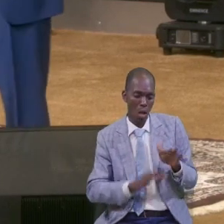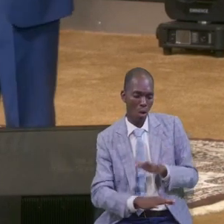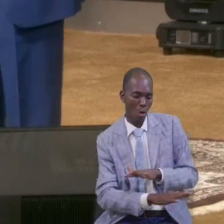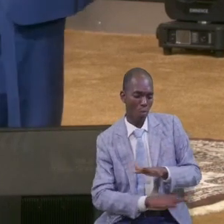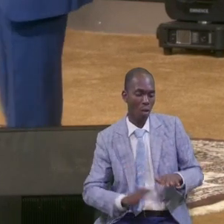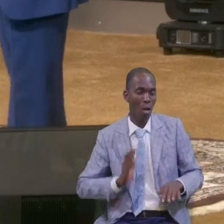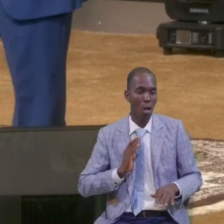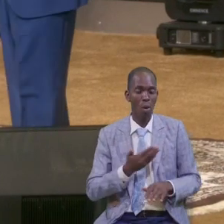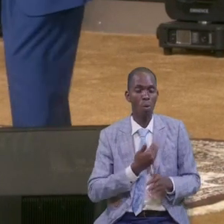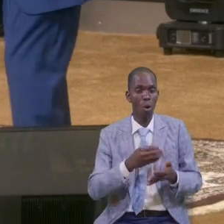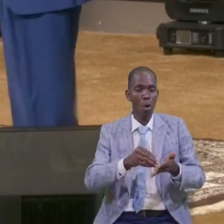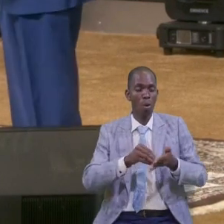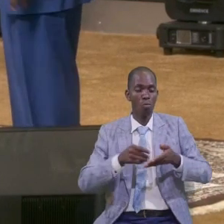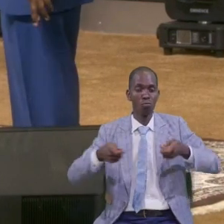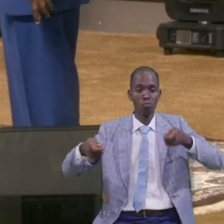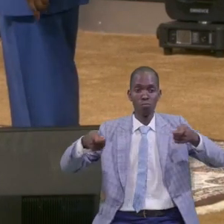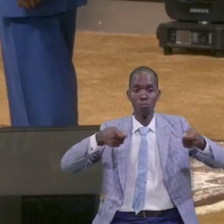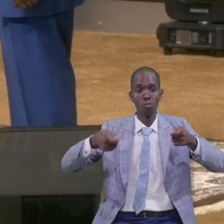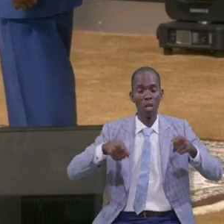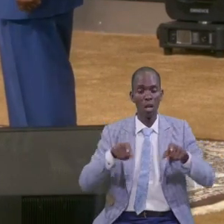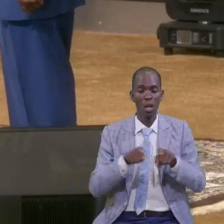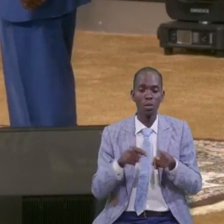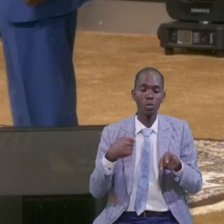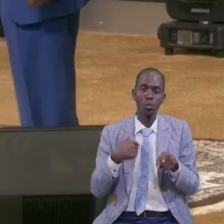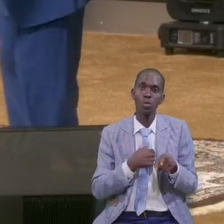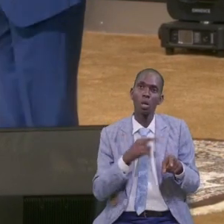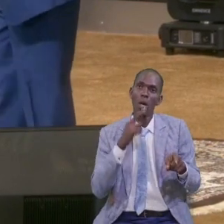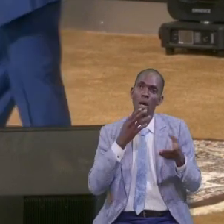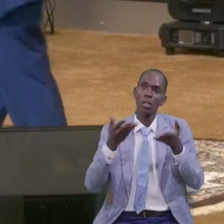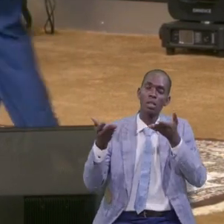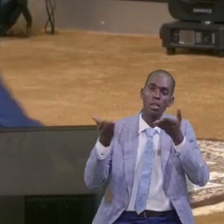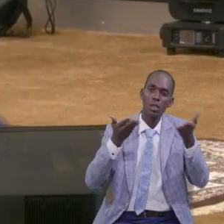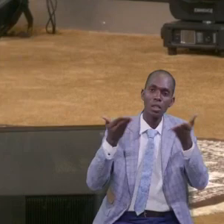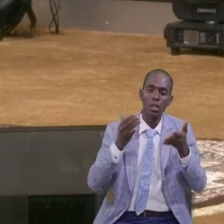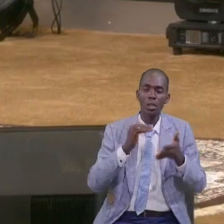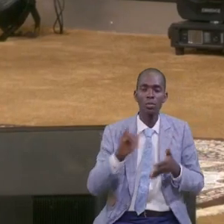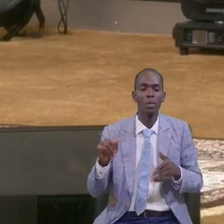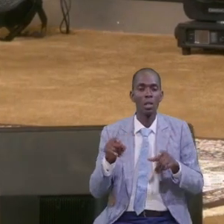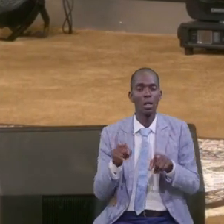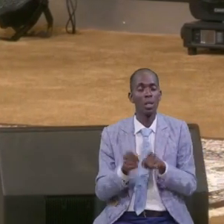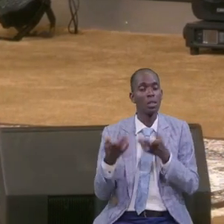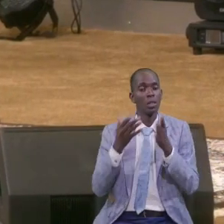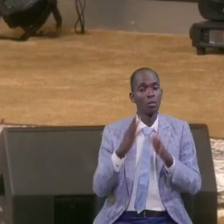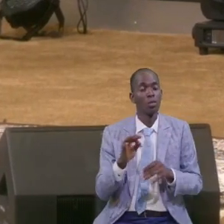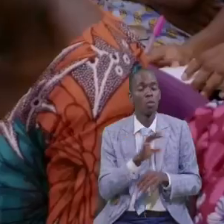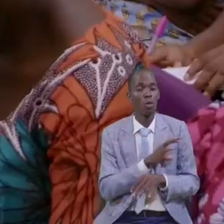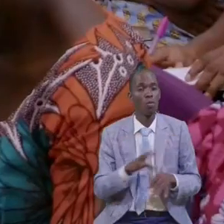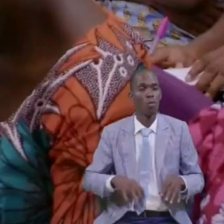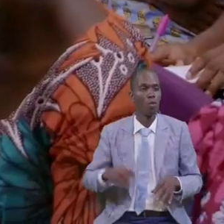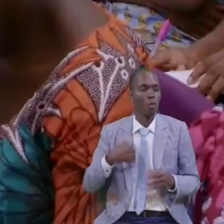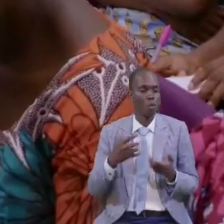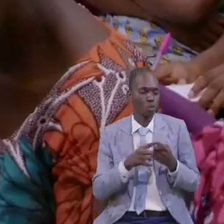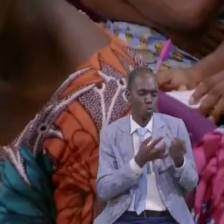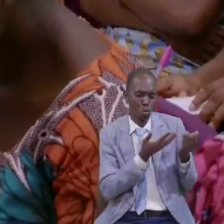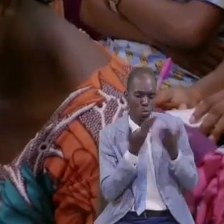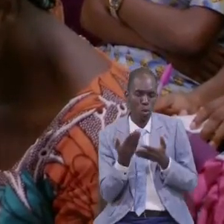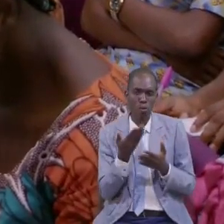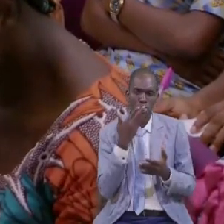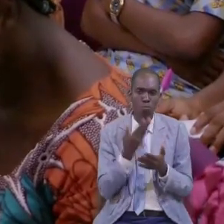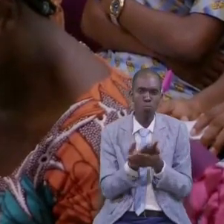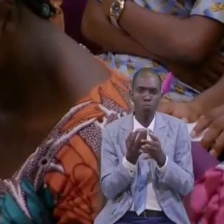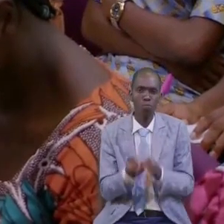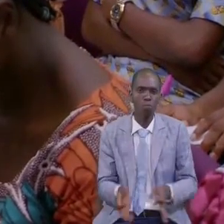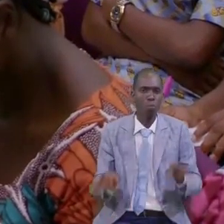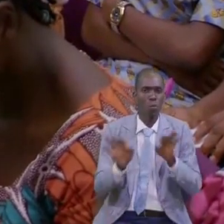leadership, as we're serving with the same servitude of Christ, we want to bring value to their lives. We want to